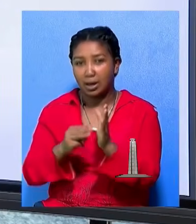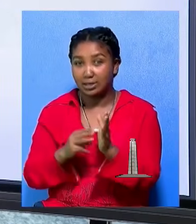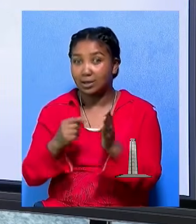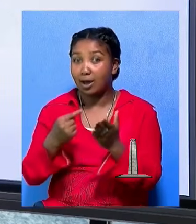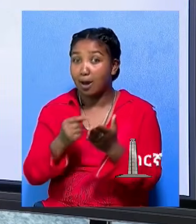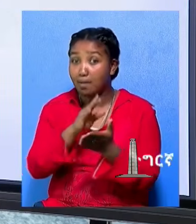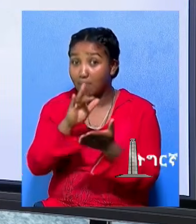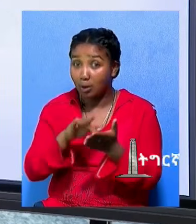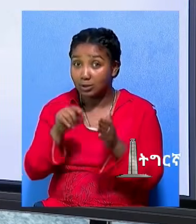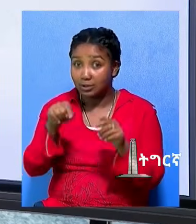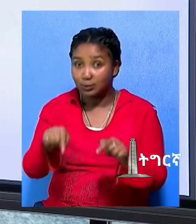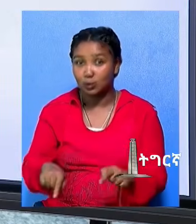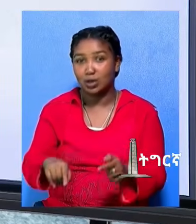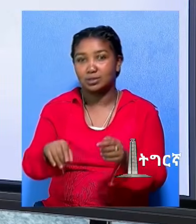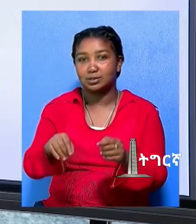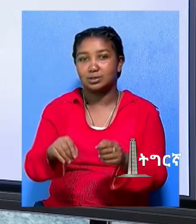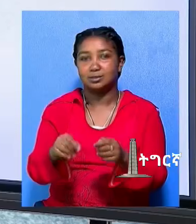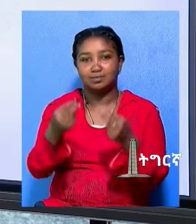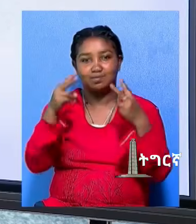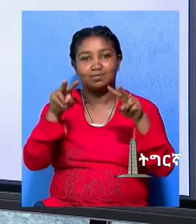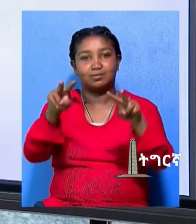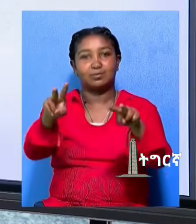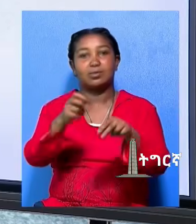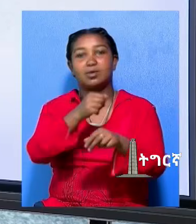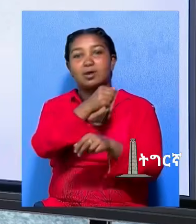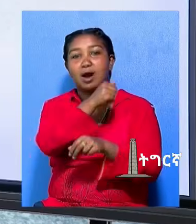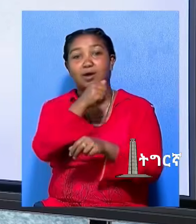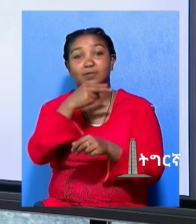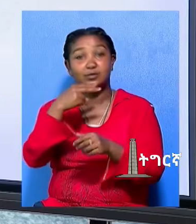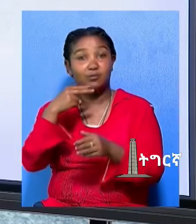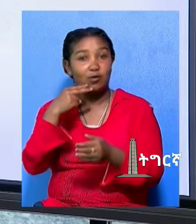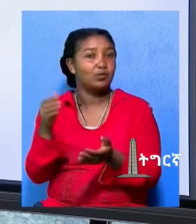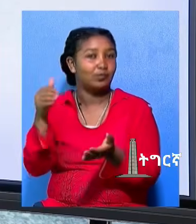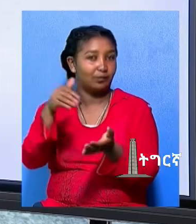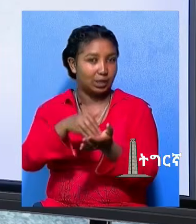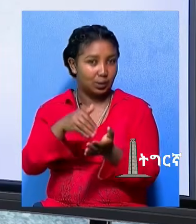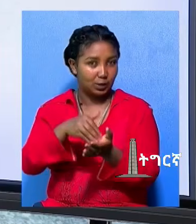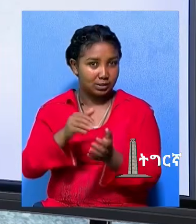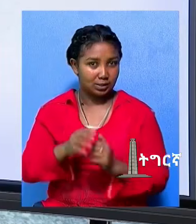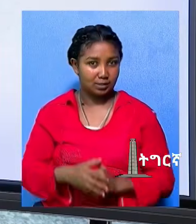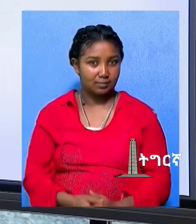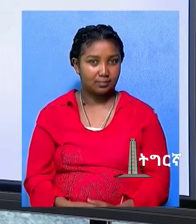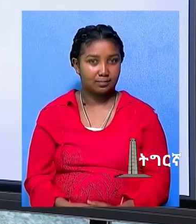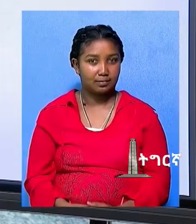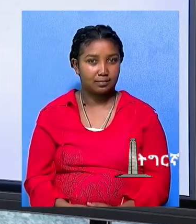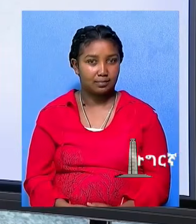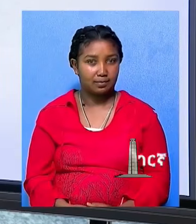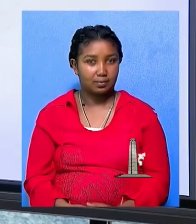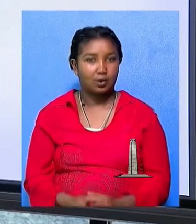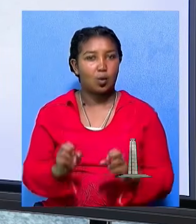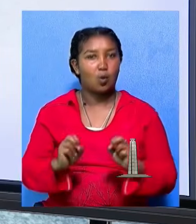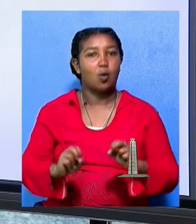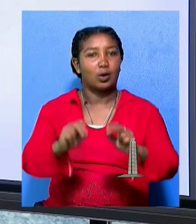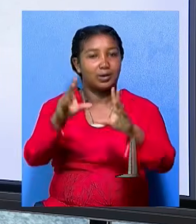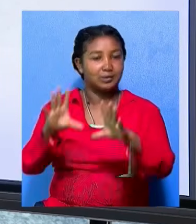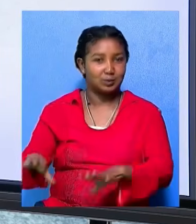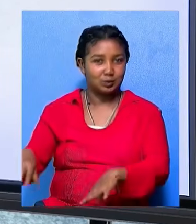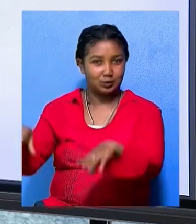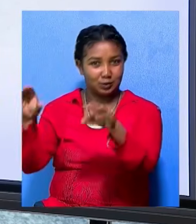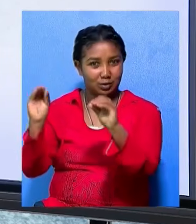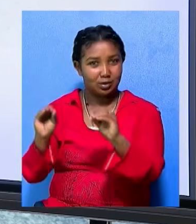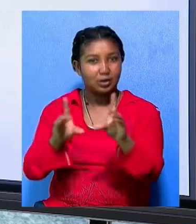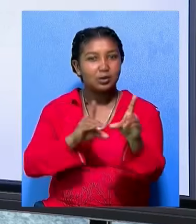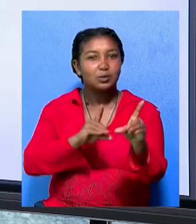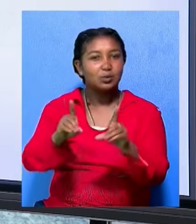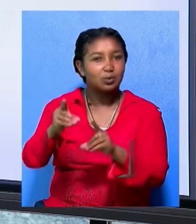Among them, our today's business is about adverbs of frequency. Okay, students, do